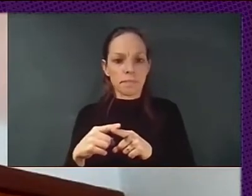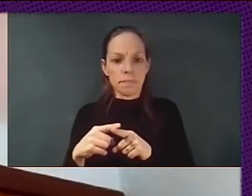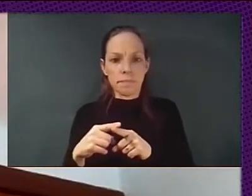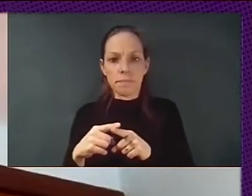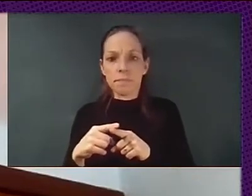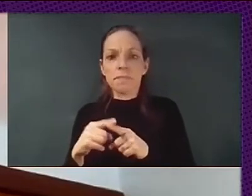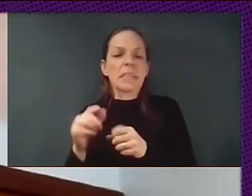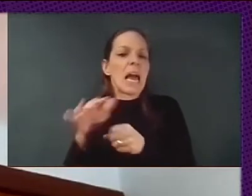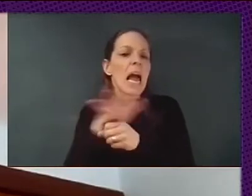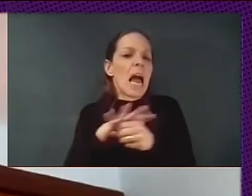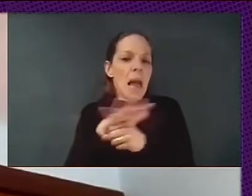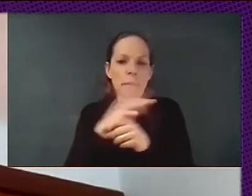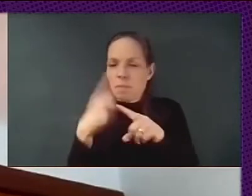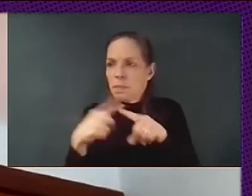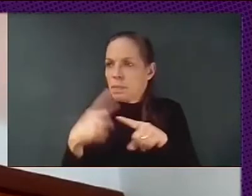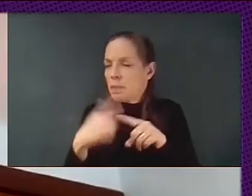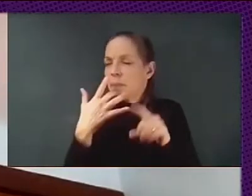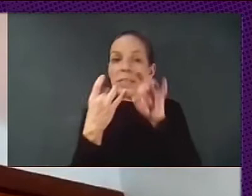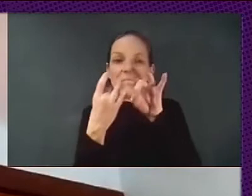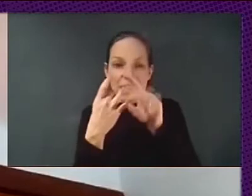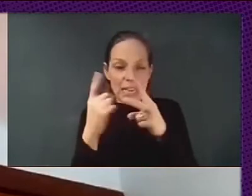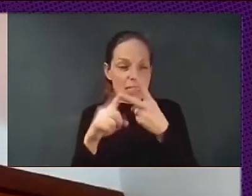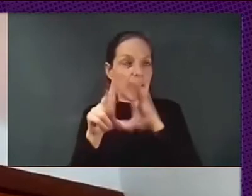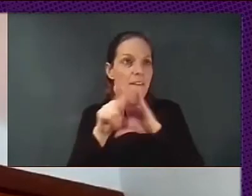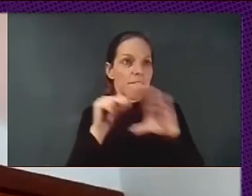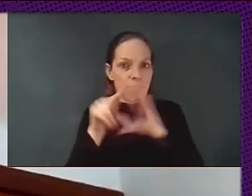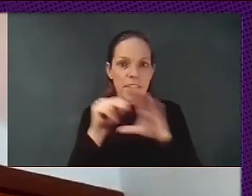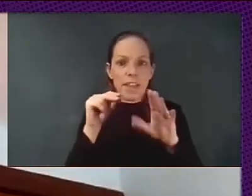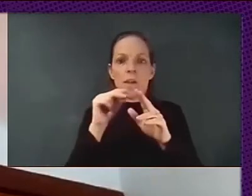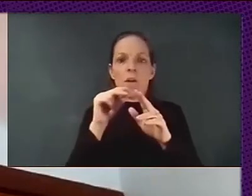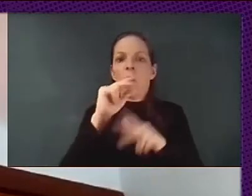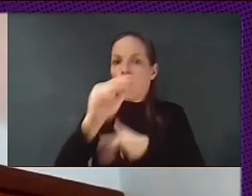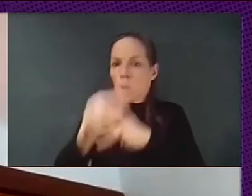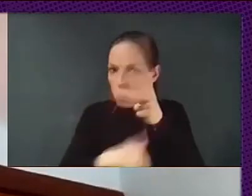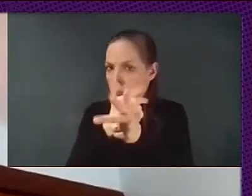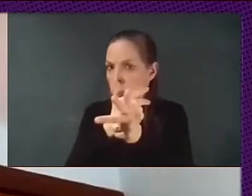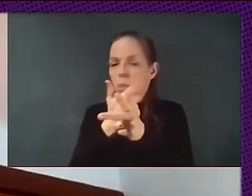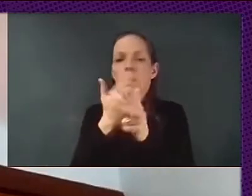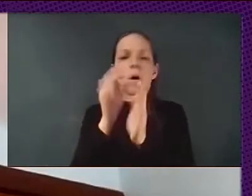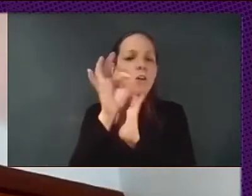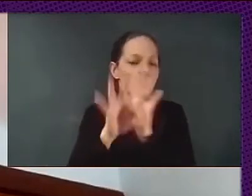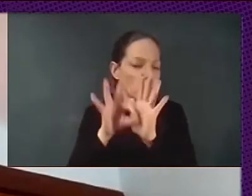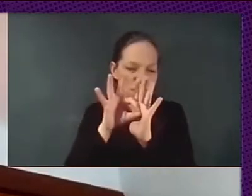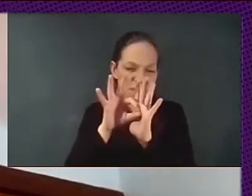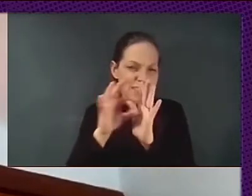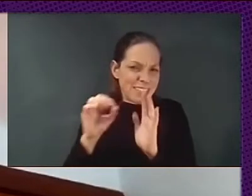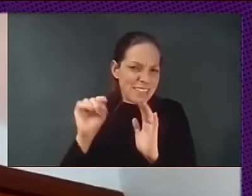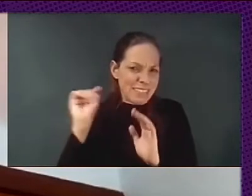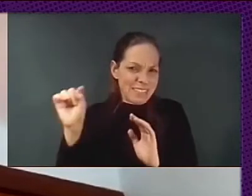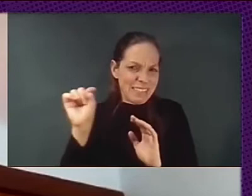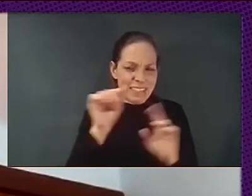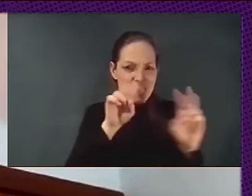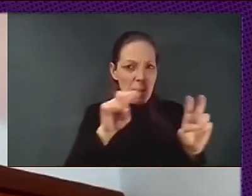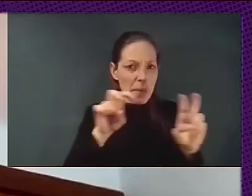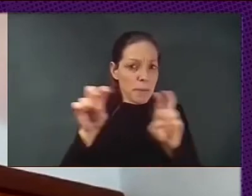video conferencing software that we use, everything that we use. And there are, in many cases, or in most cases, free software options